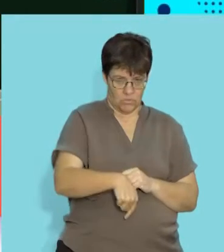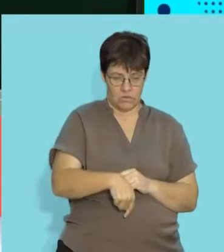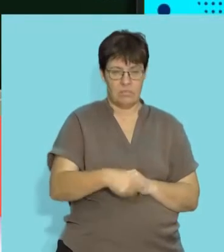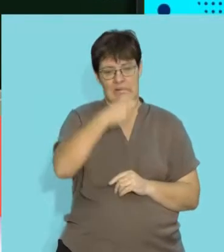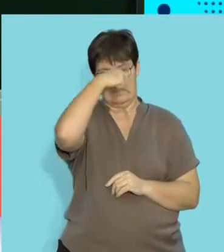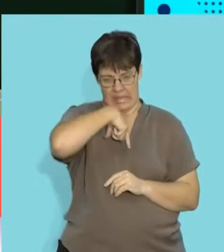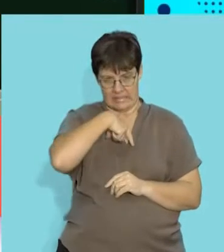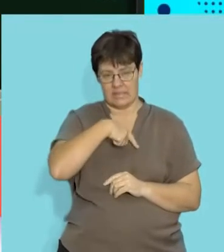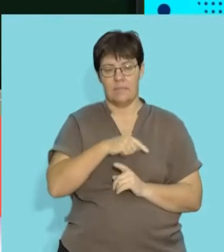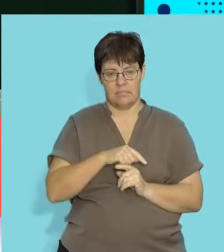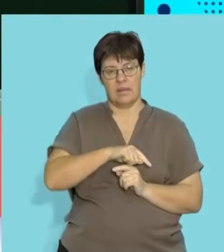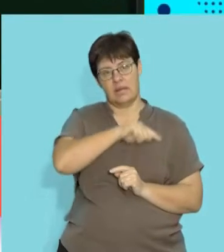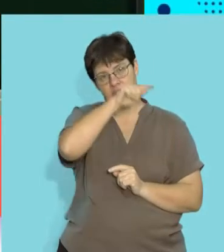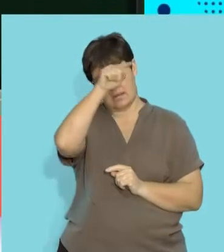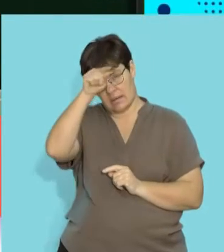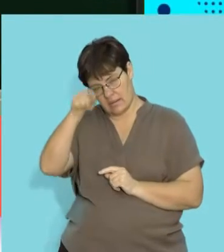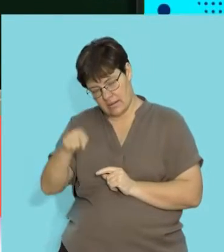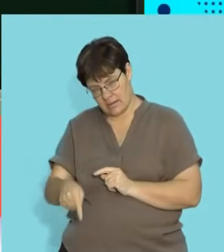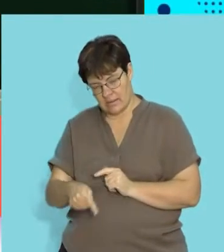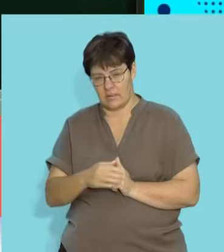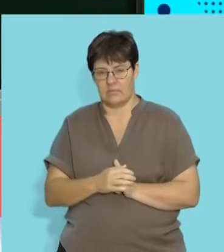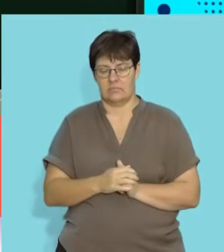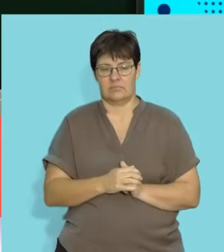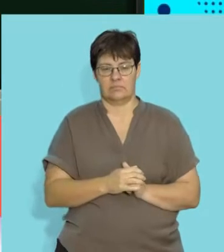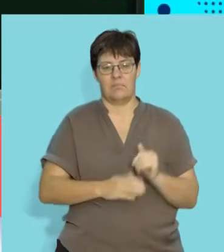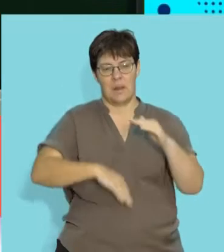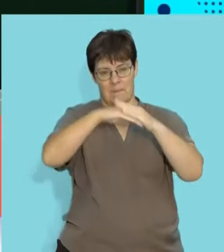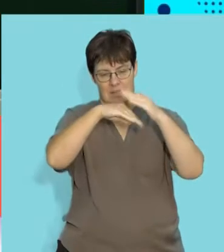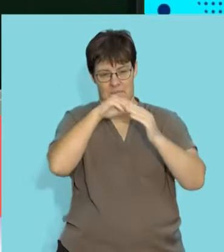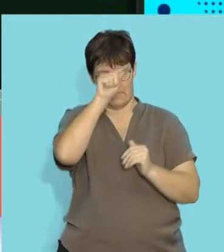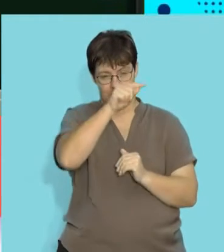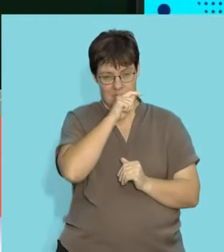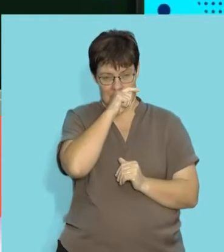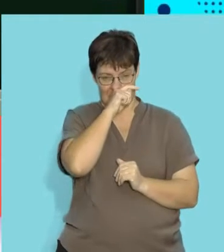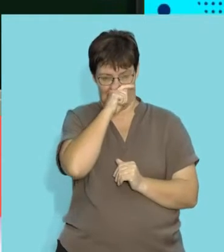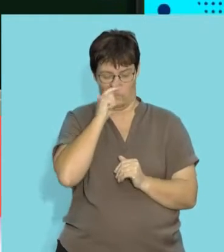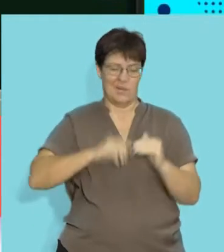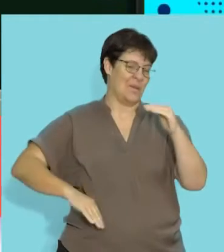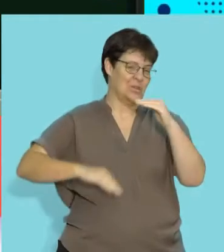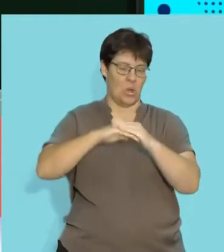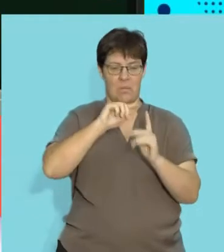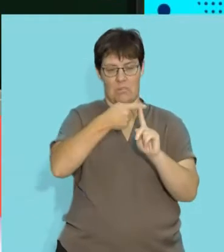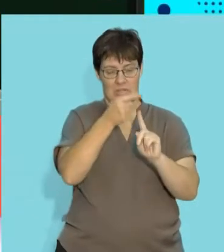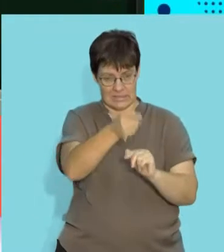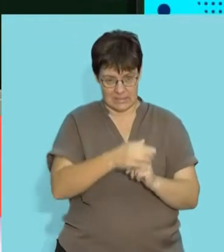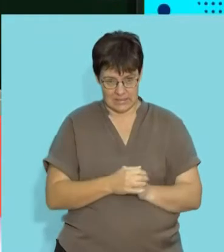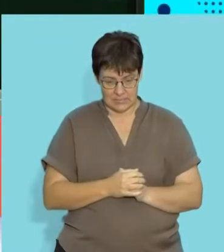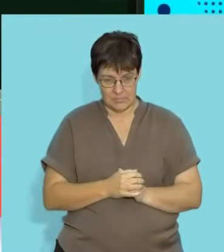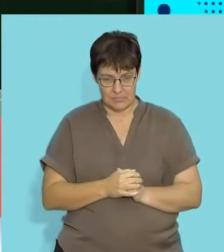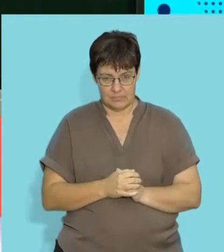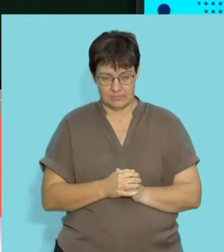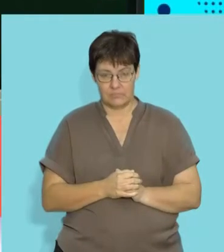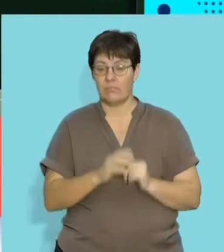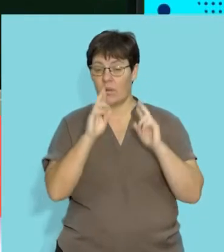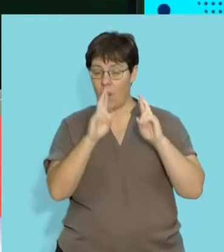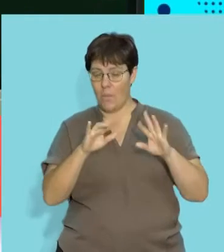is concave down, which is a sad face, the turning point is said to be a maximum, because that's the